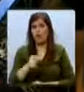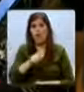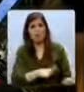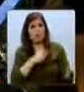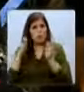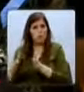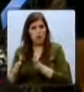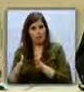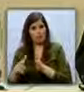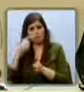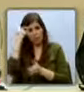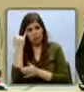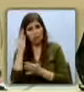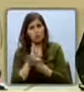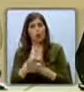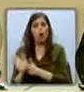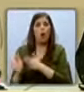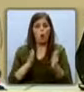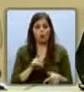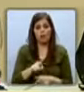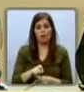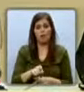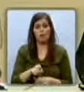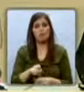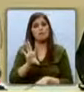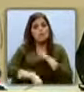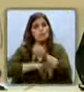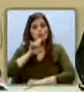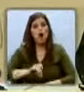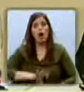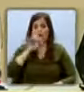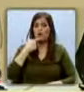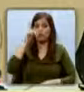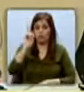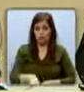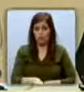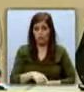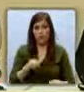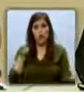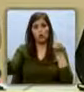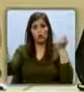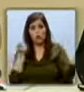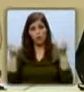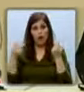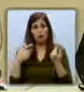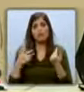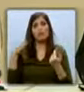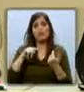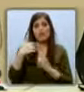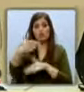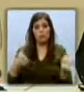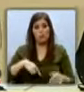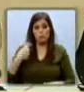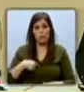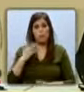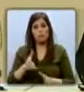da receita. A outra foi to regain credibility, because in order to negotiate and to gain room, you need to be a